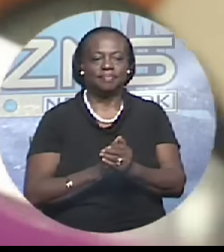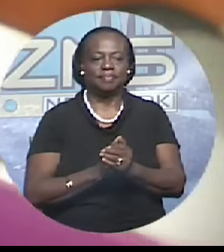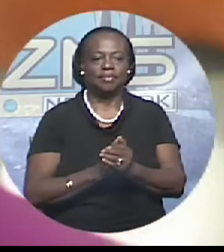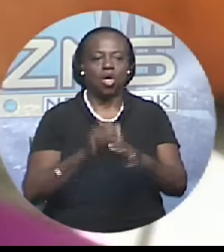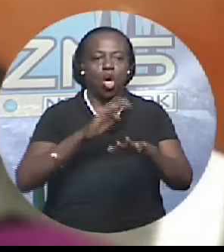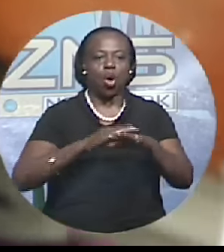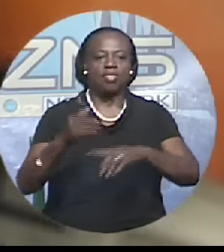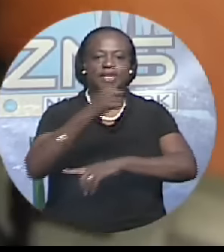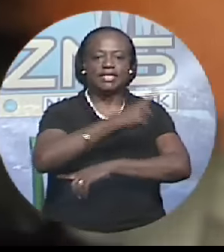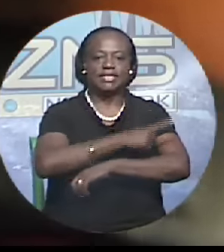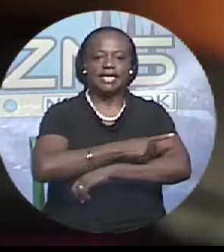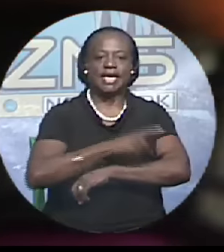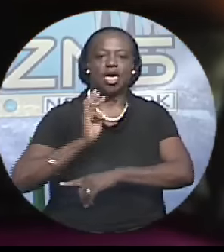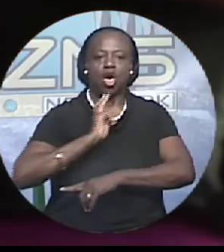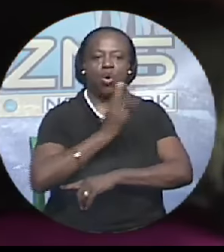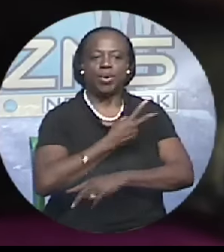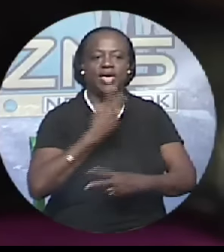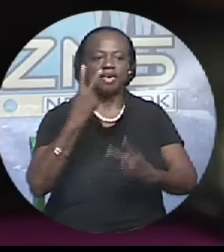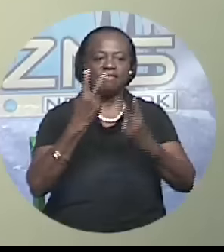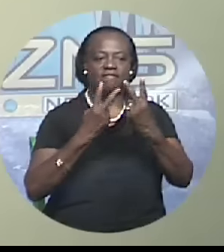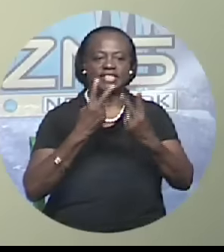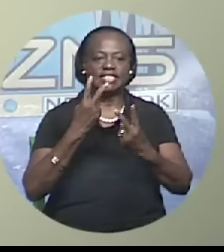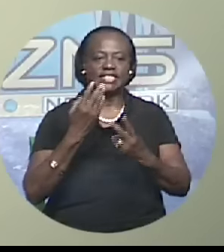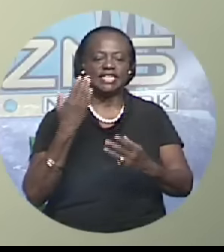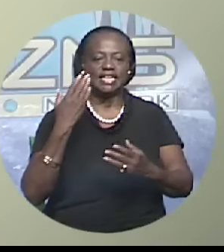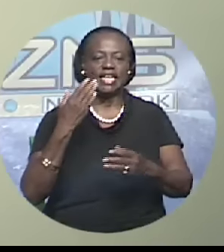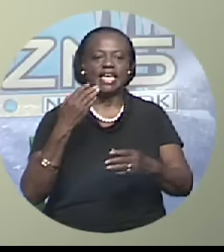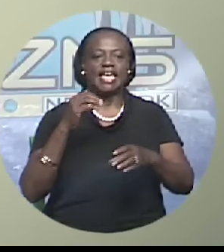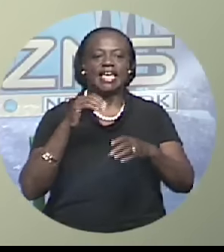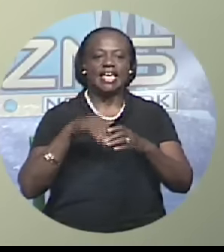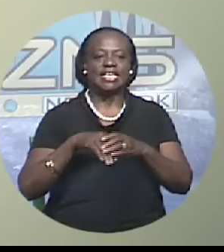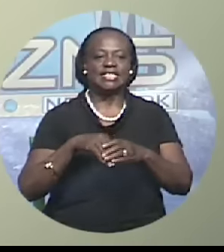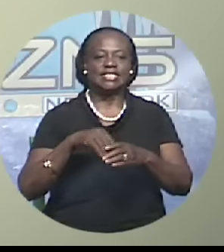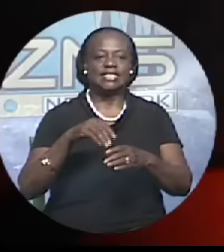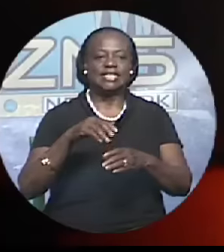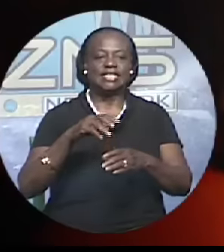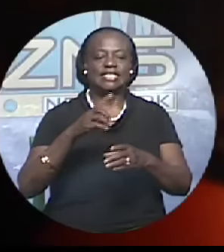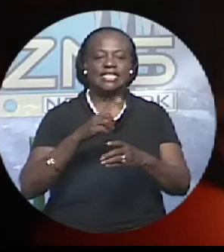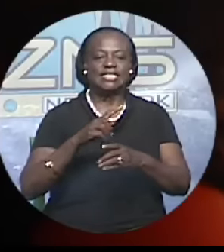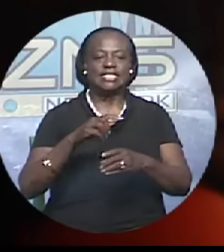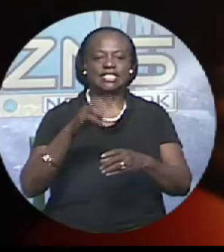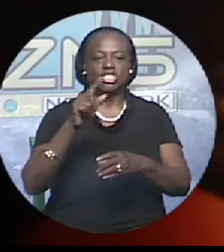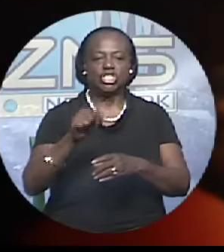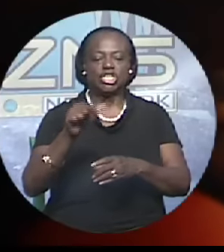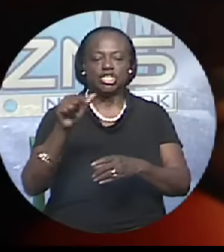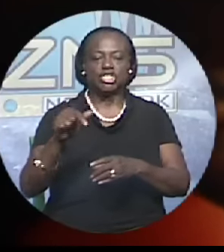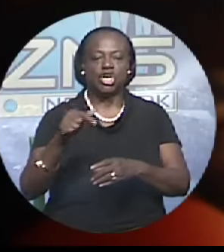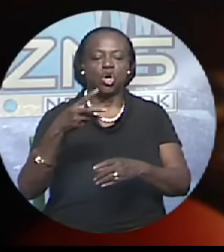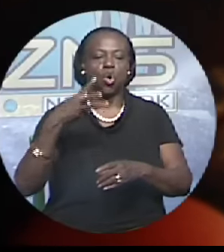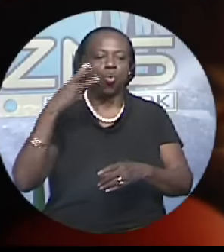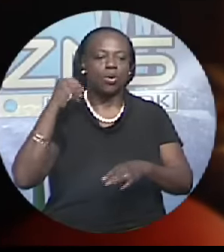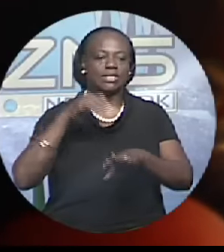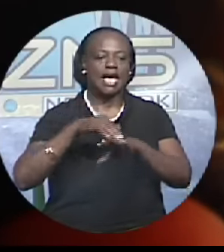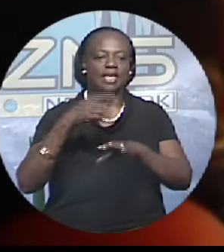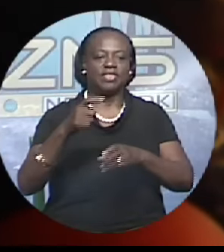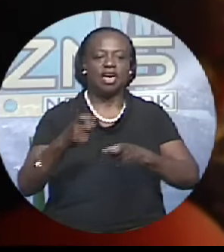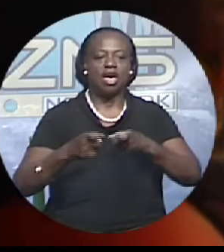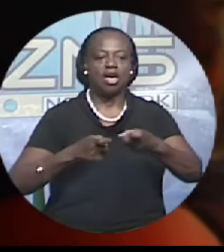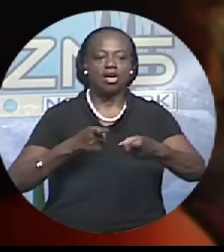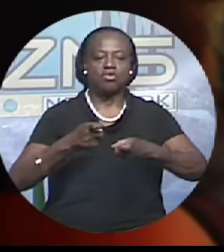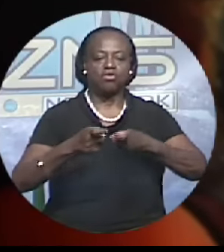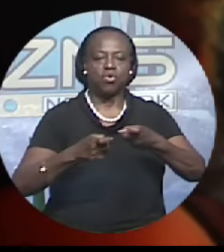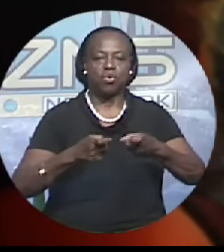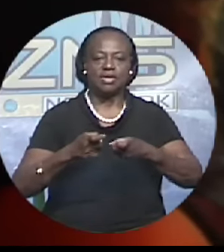On the day that we visited, his midday disc jockey Gigi was at the controls as BTC's Exuma